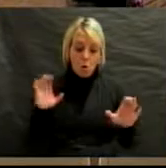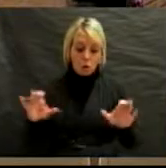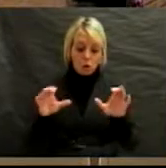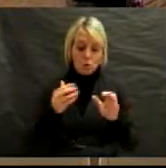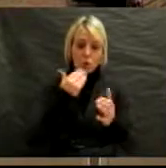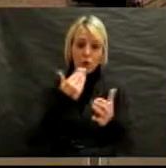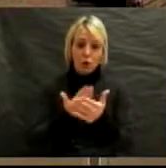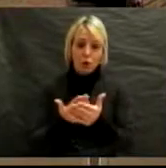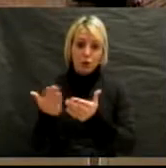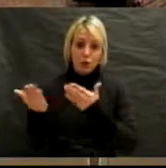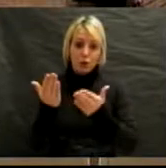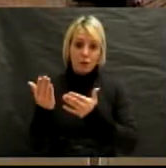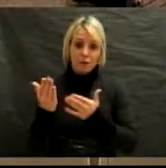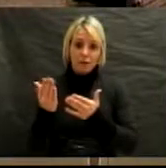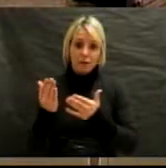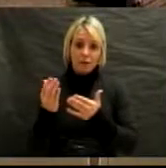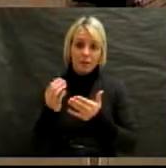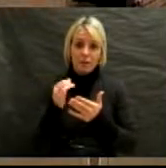it.